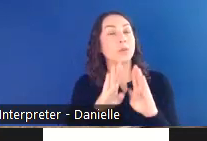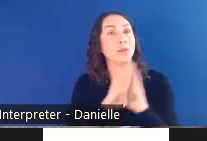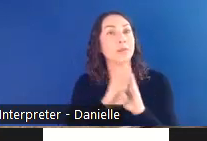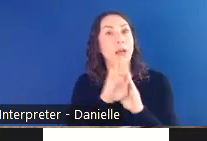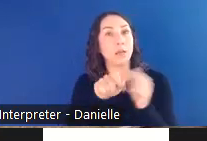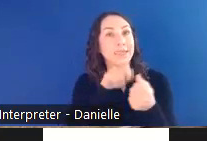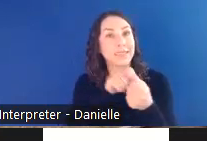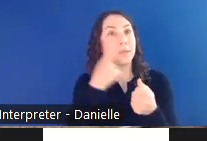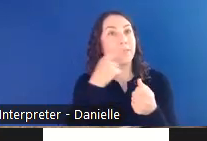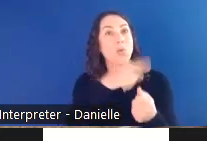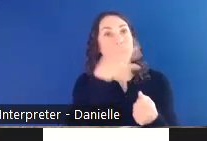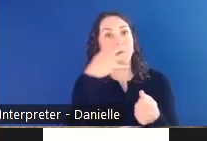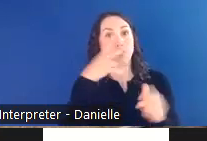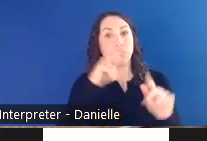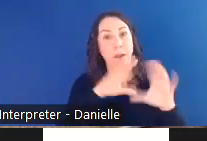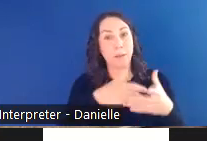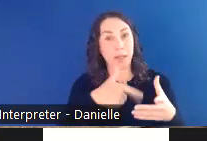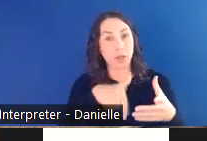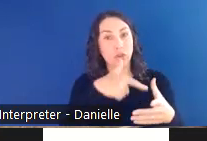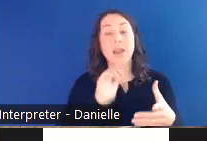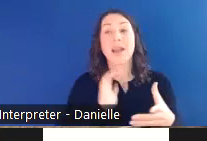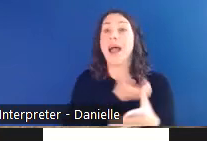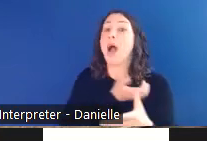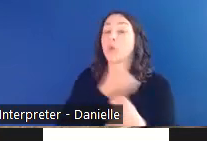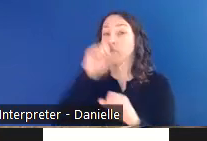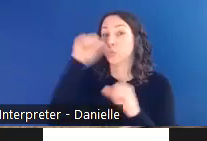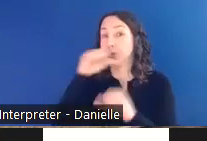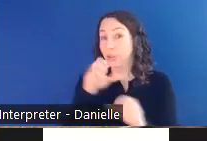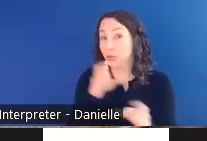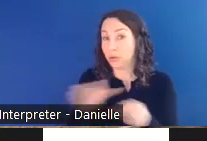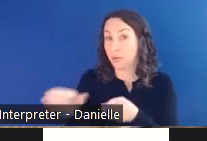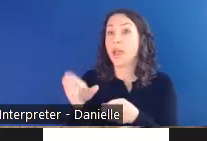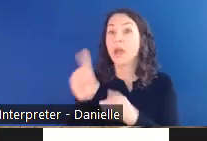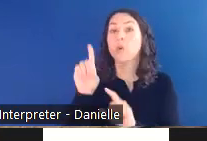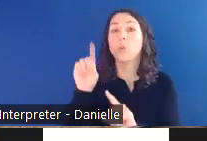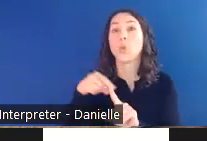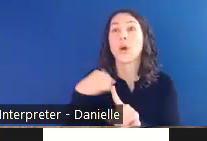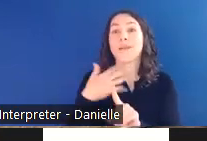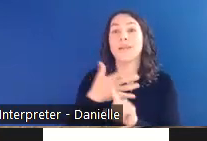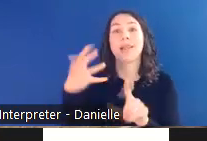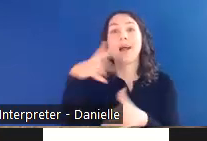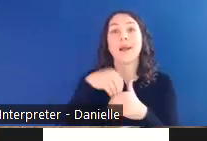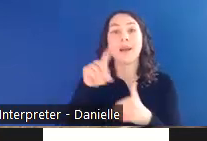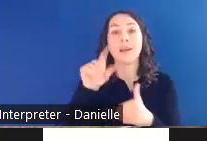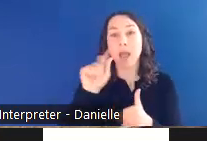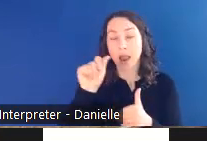immigrant populations. In our strategic plan, we do have a lot of data related